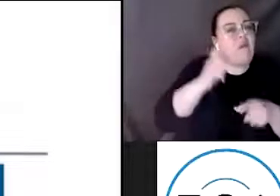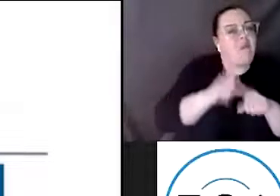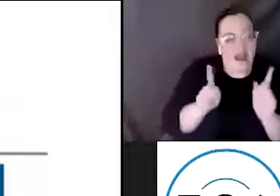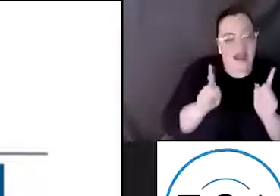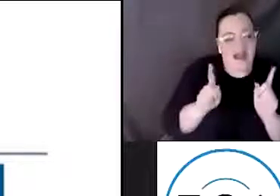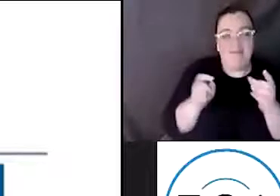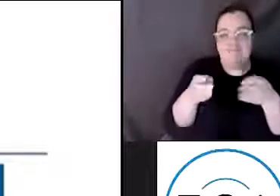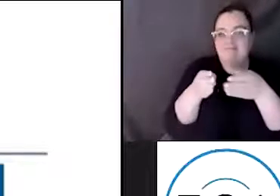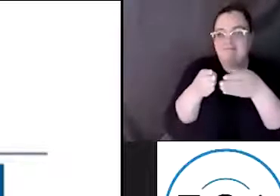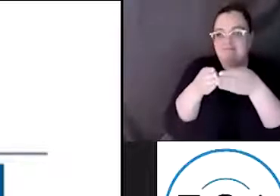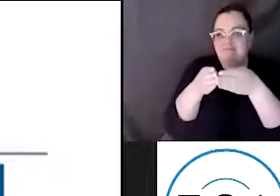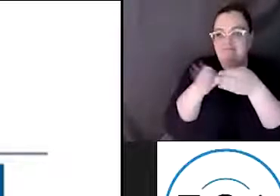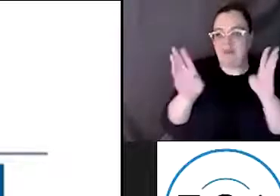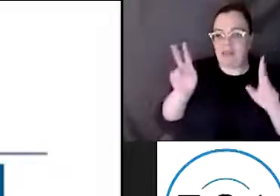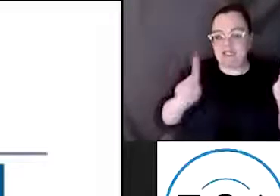tends to have,